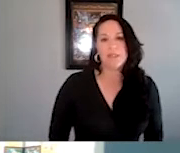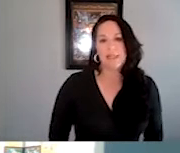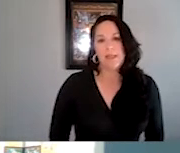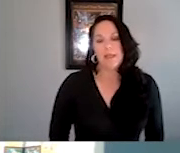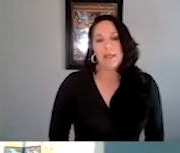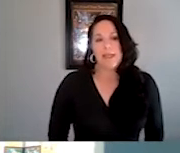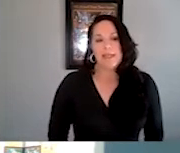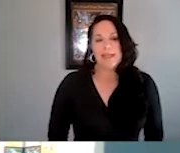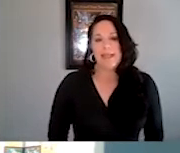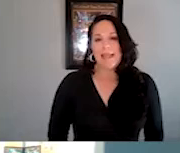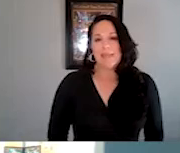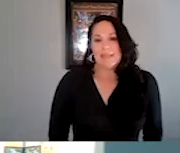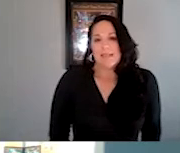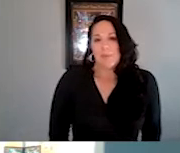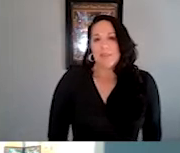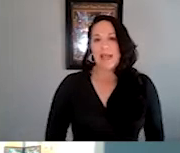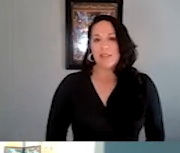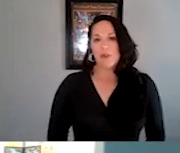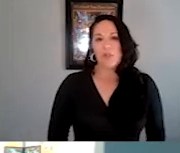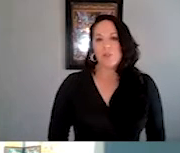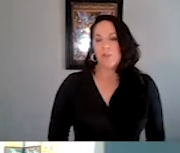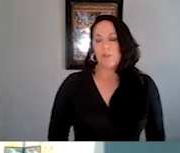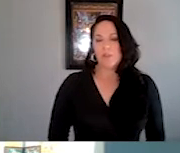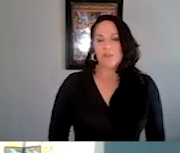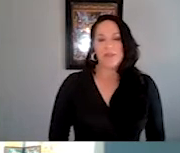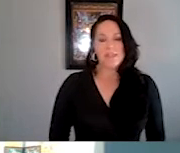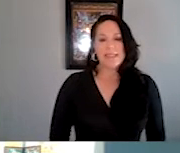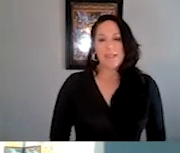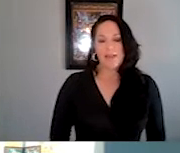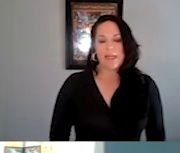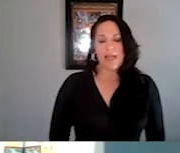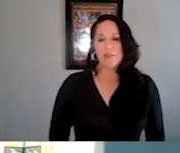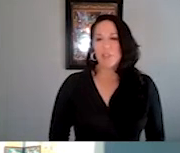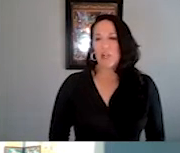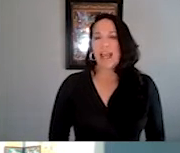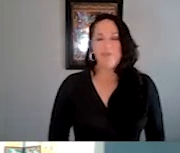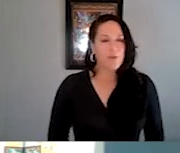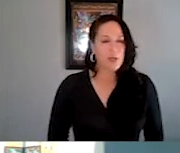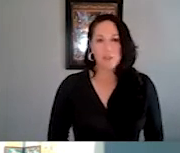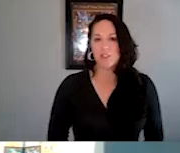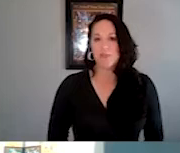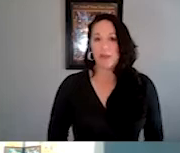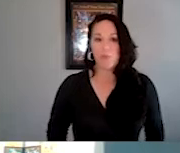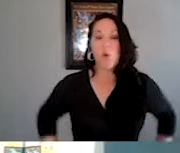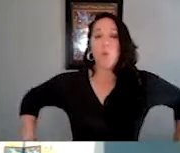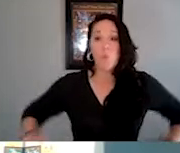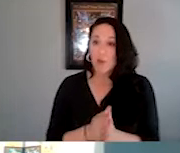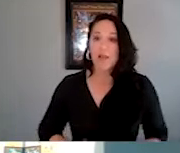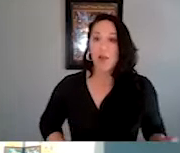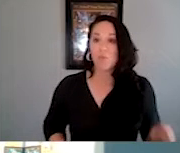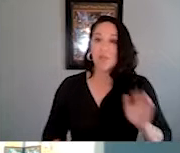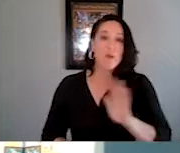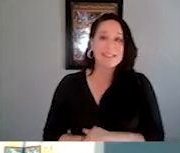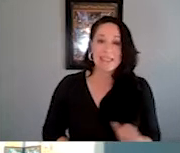through storytelling. And again, it's as simple as asking your coalition members what they're seeing and hearing. I used to start every coalition meeting with,